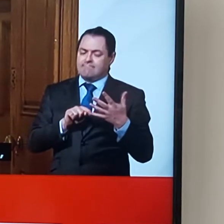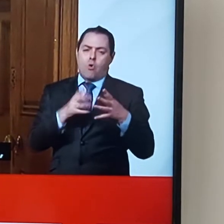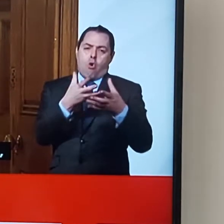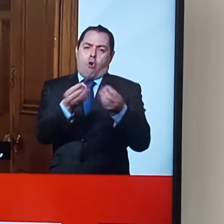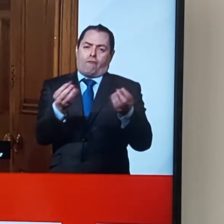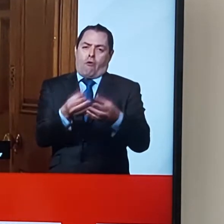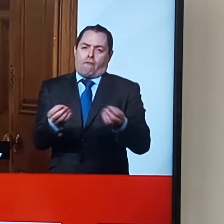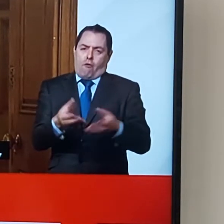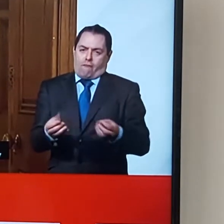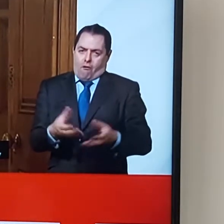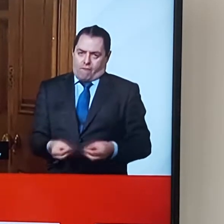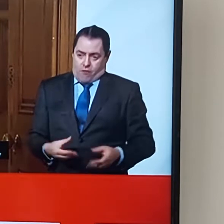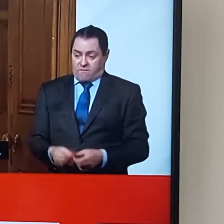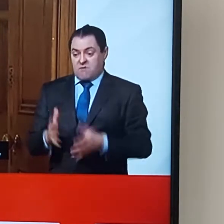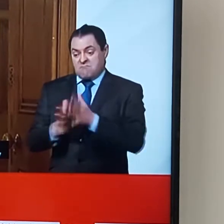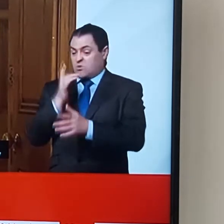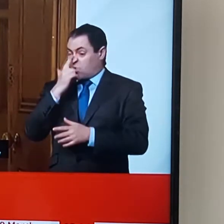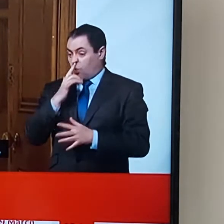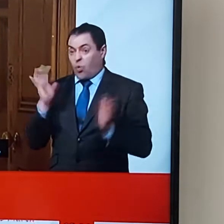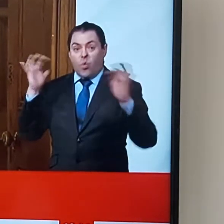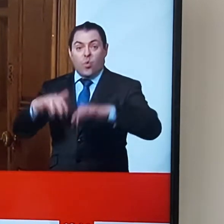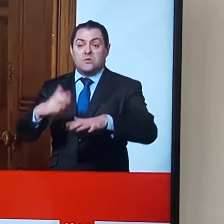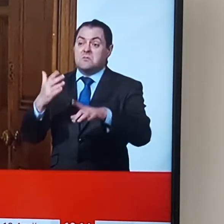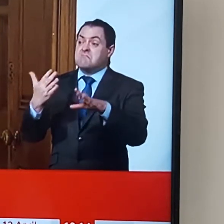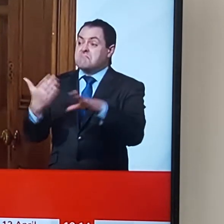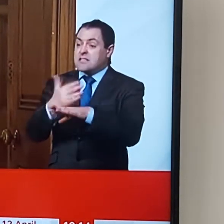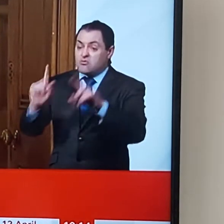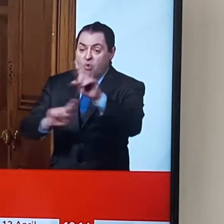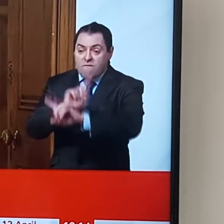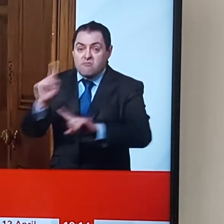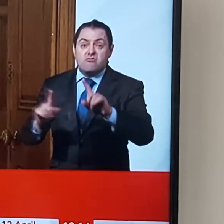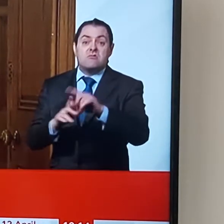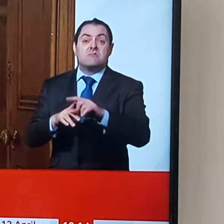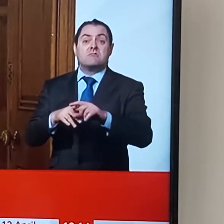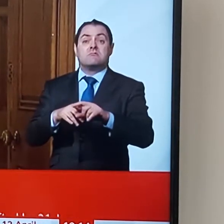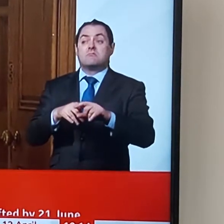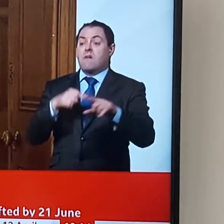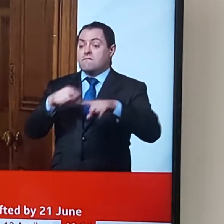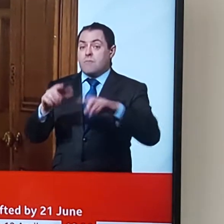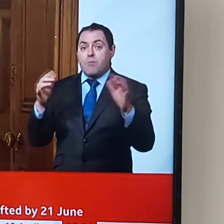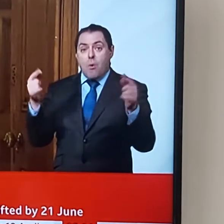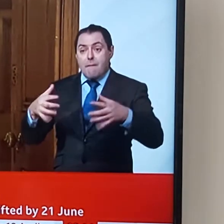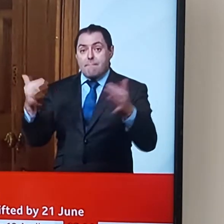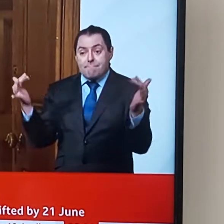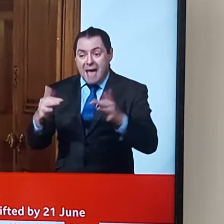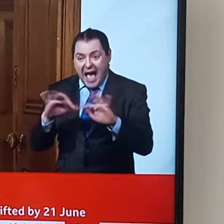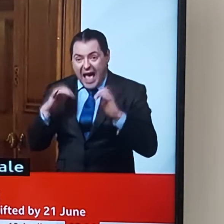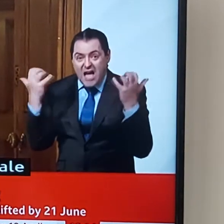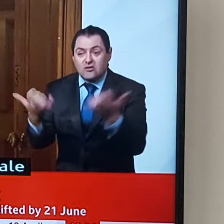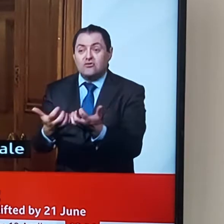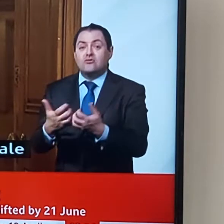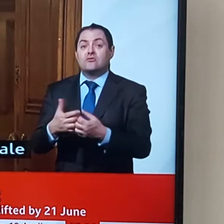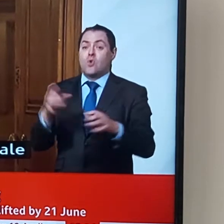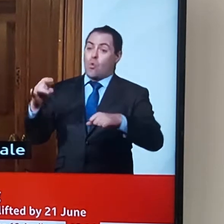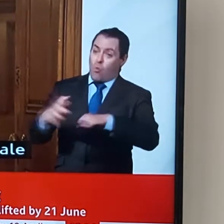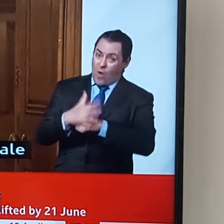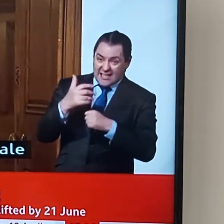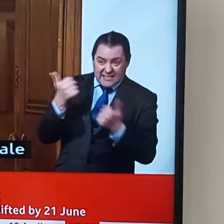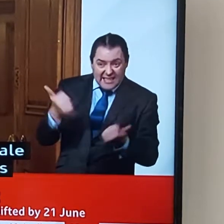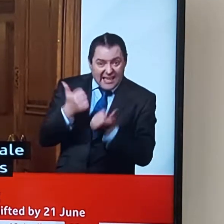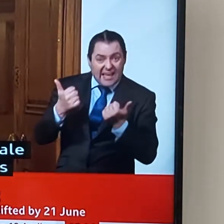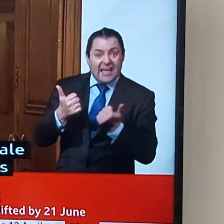resuming large-scale events like business conferences and football matches, lifting the limits on weddings and reopening nightclubs.